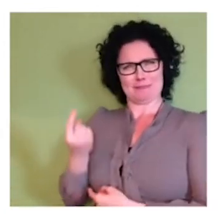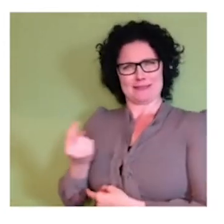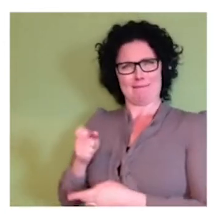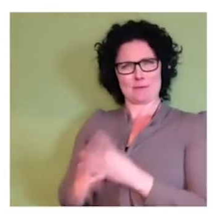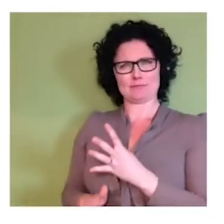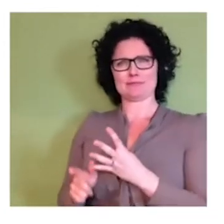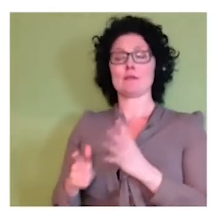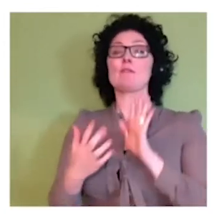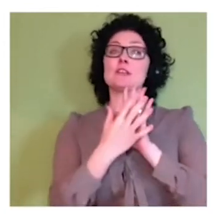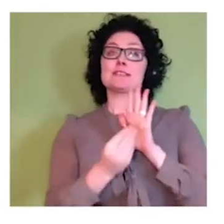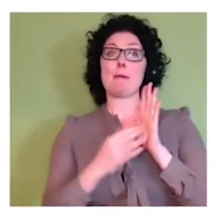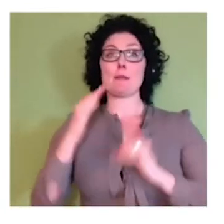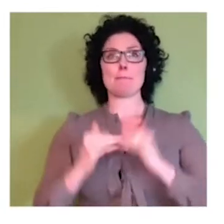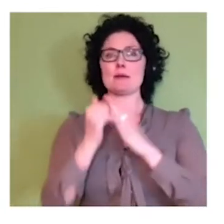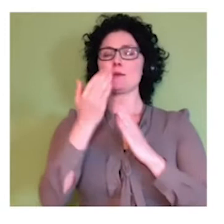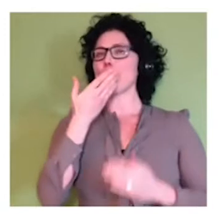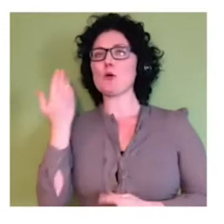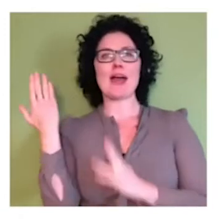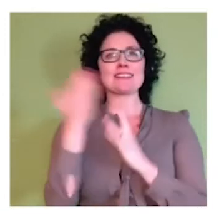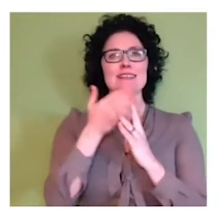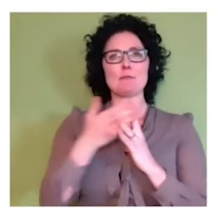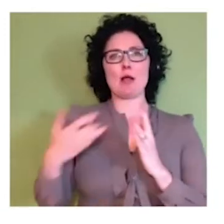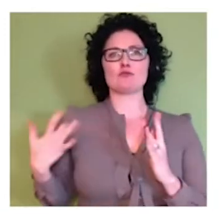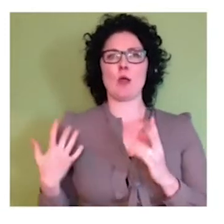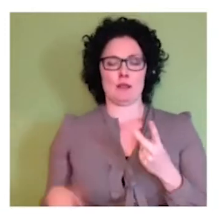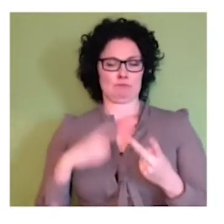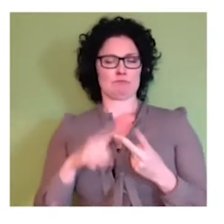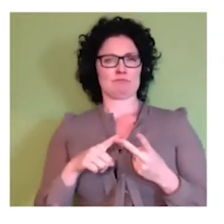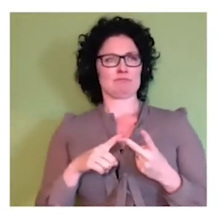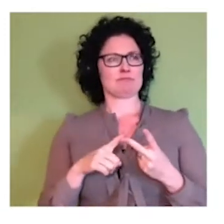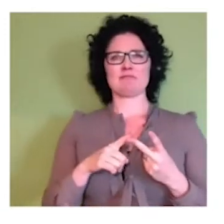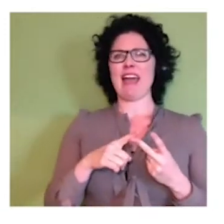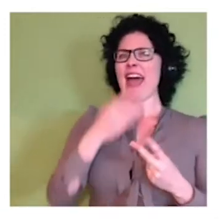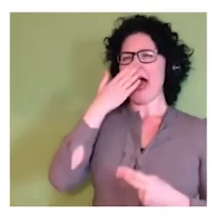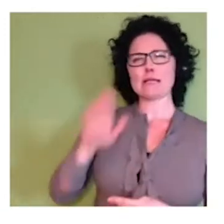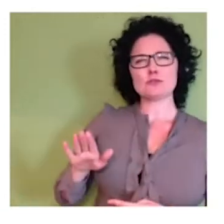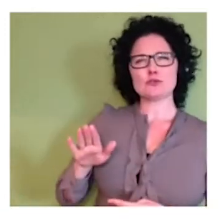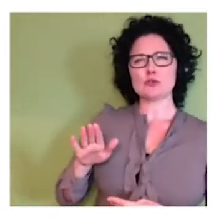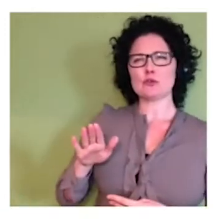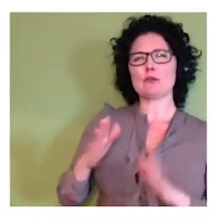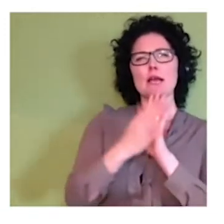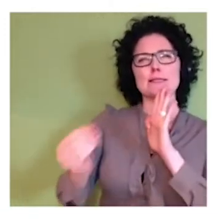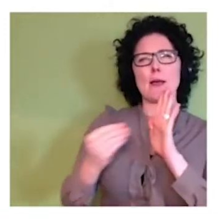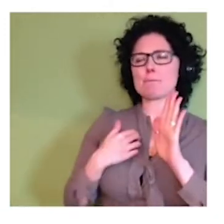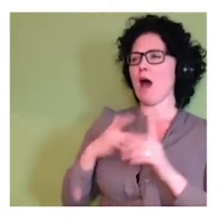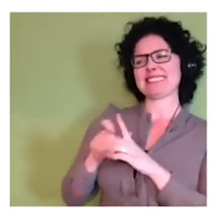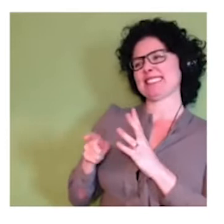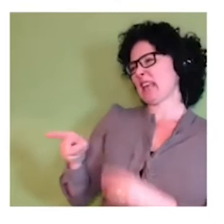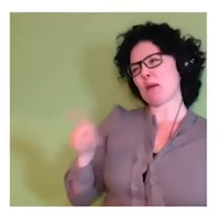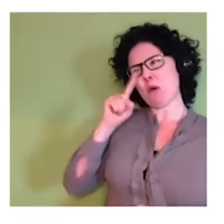having accessible toilets, or they can be caused by people's attitudes, like assuming that disabled people can't do certain things, or